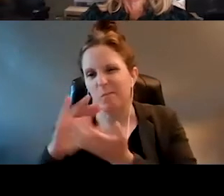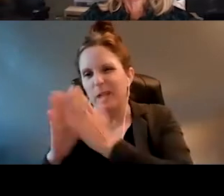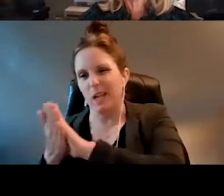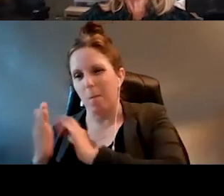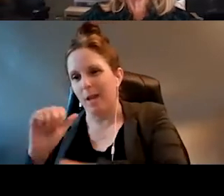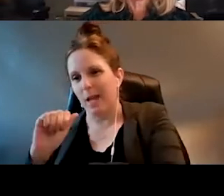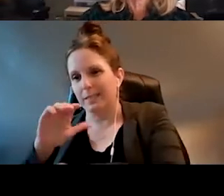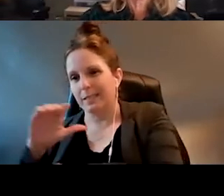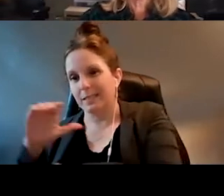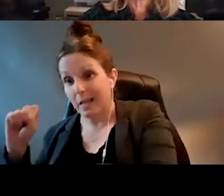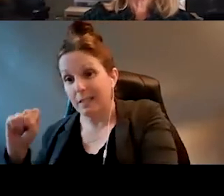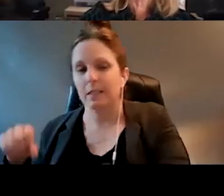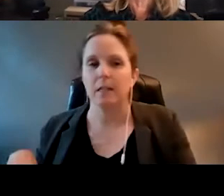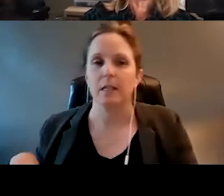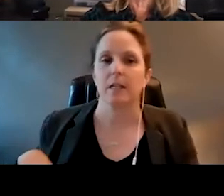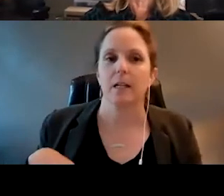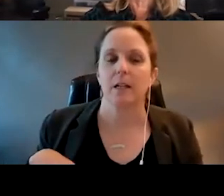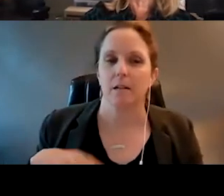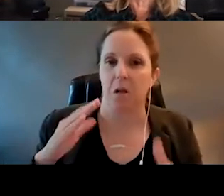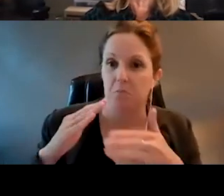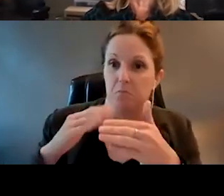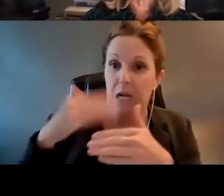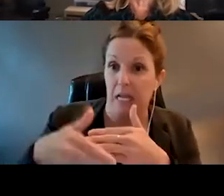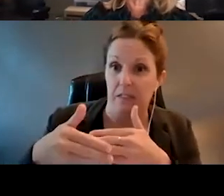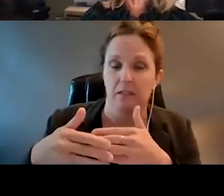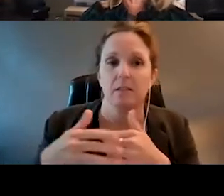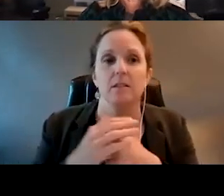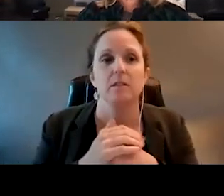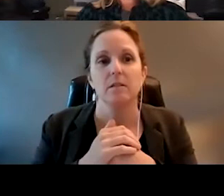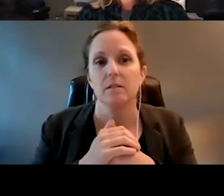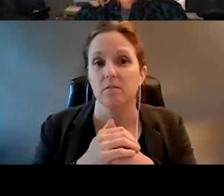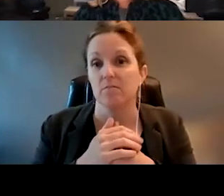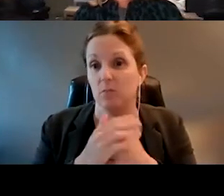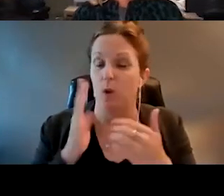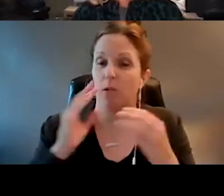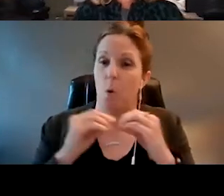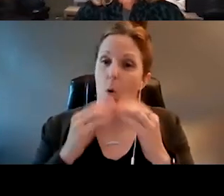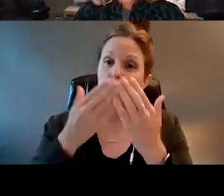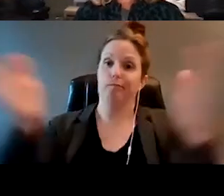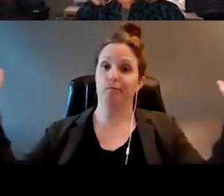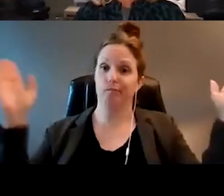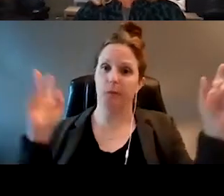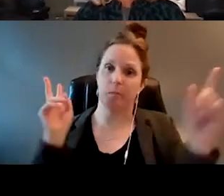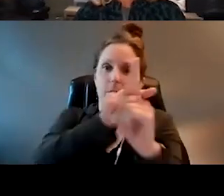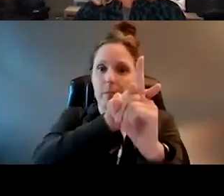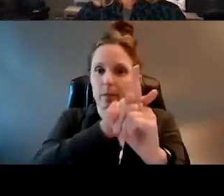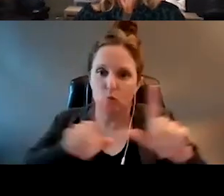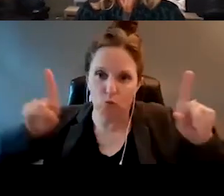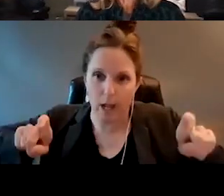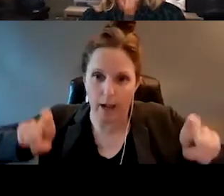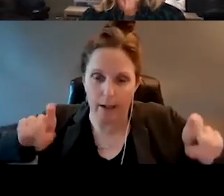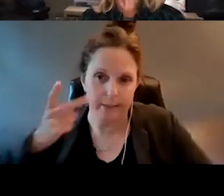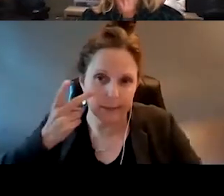an implementation trial. So we implemented this in a community-based, standing system of care that